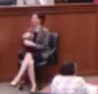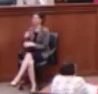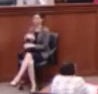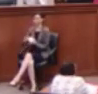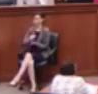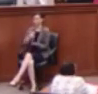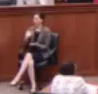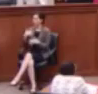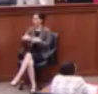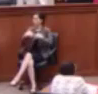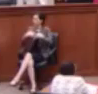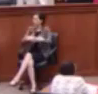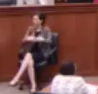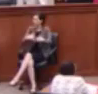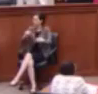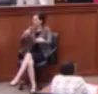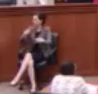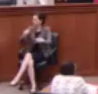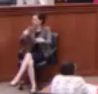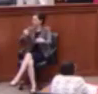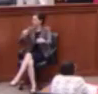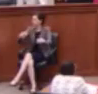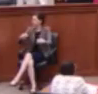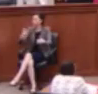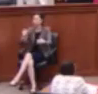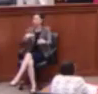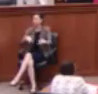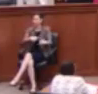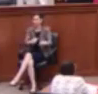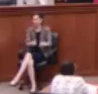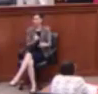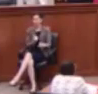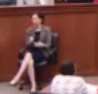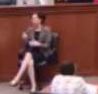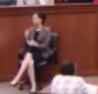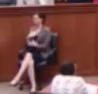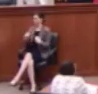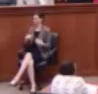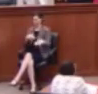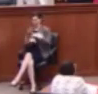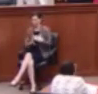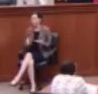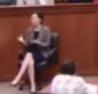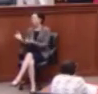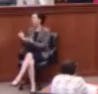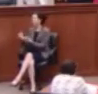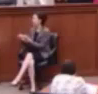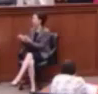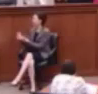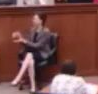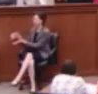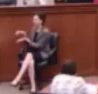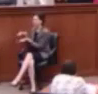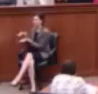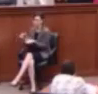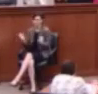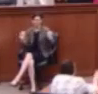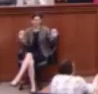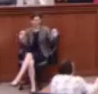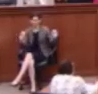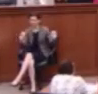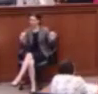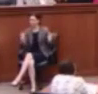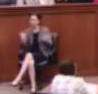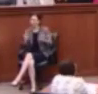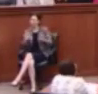these students, because it's heartbreaking. They come to my office and they want scholarships, and there's none. But anyway, that's